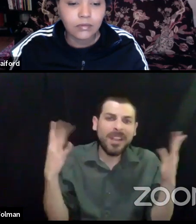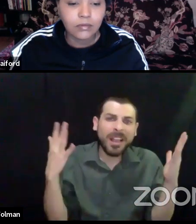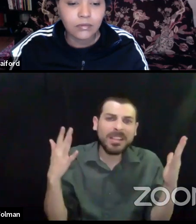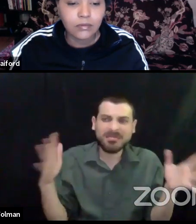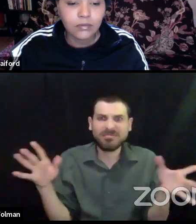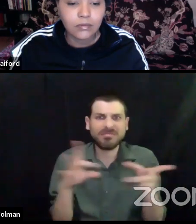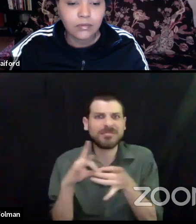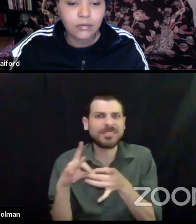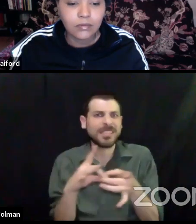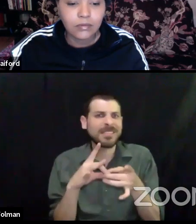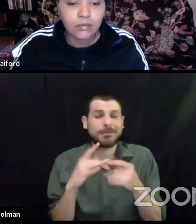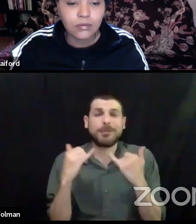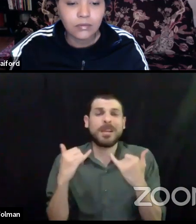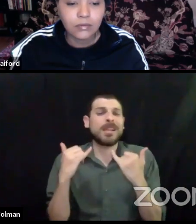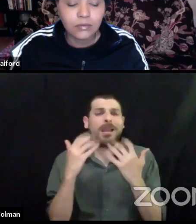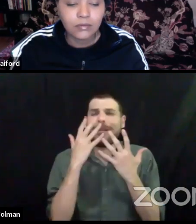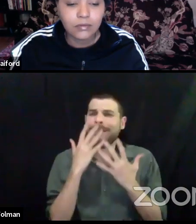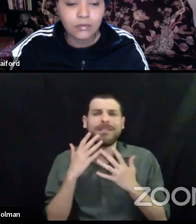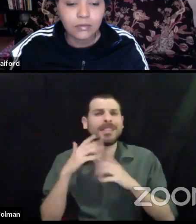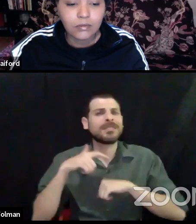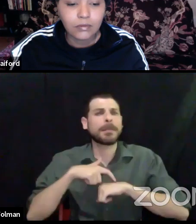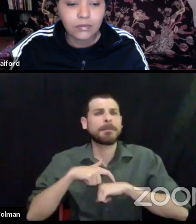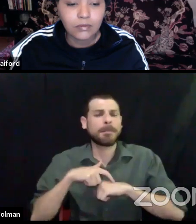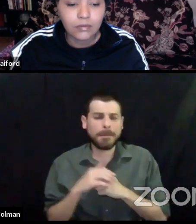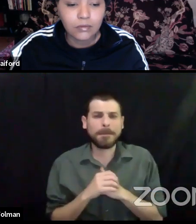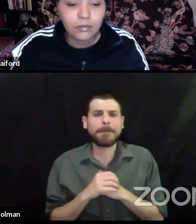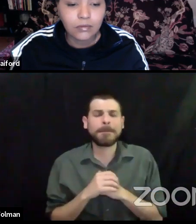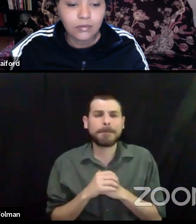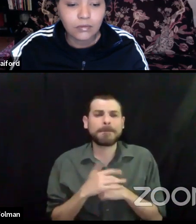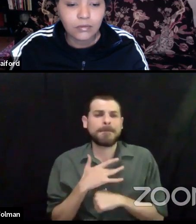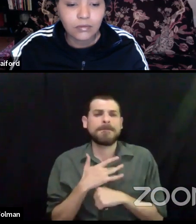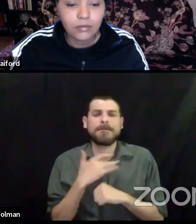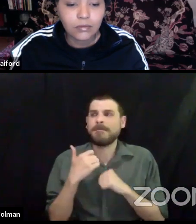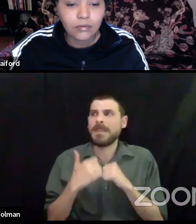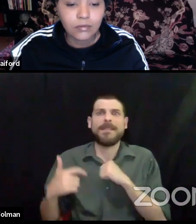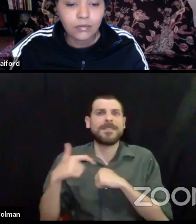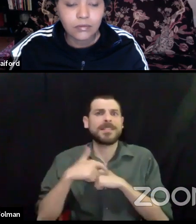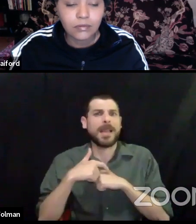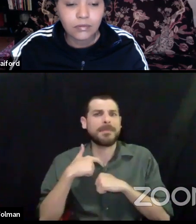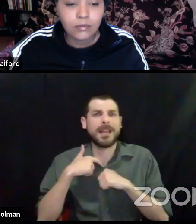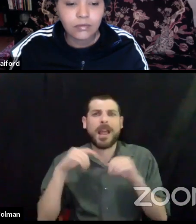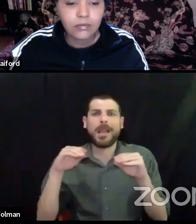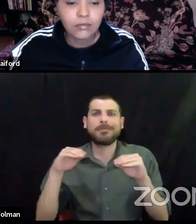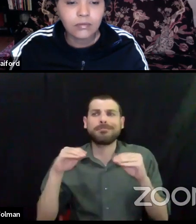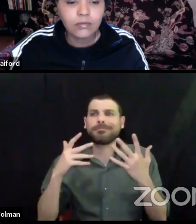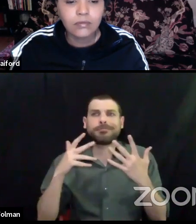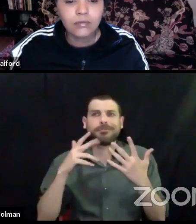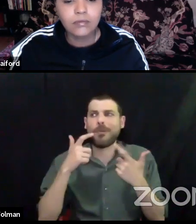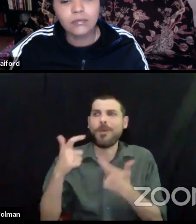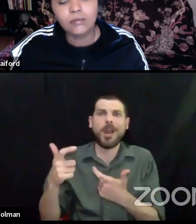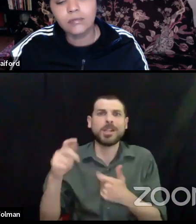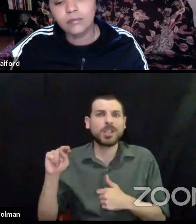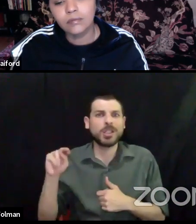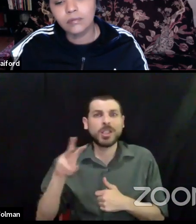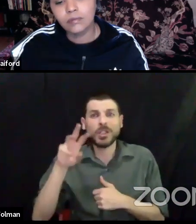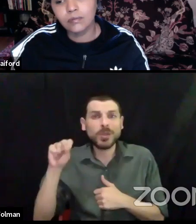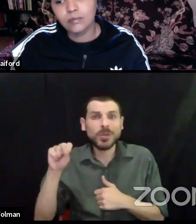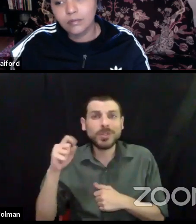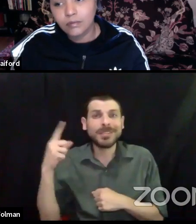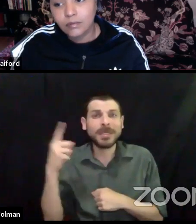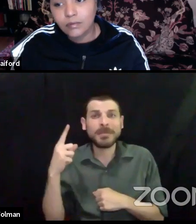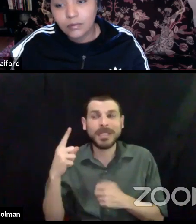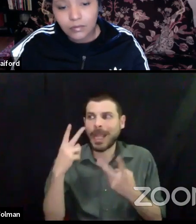It's just a heavy time. I feel like every time I turn on the news or look at my phone, there's another video of one of us